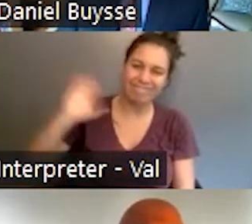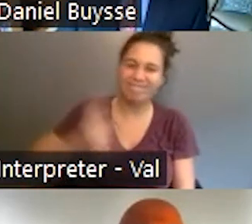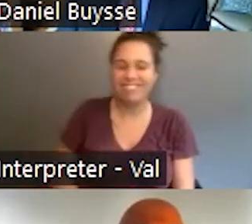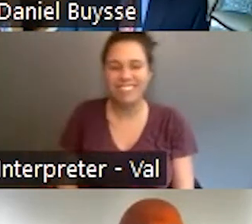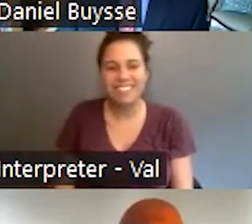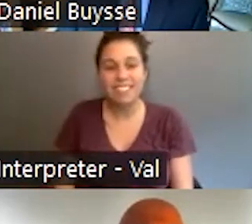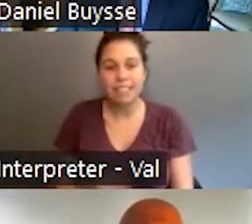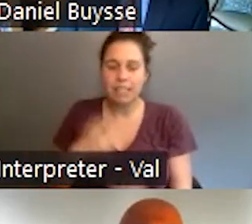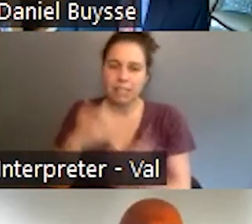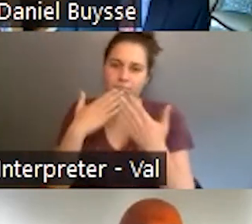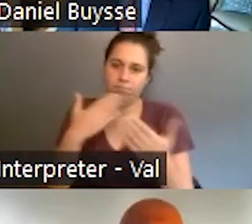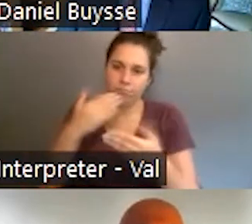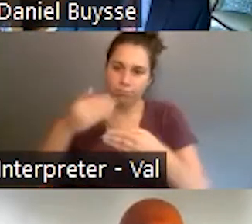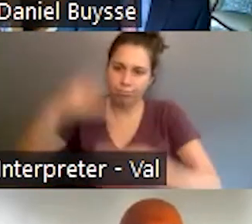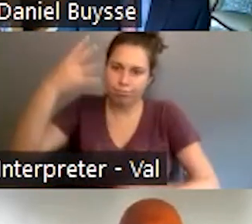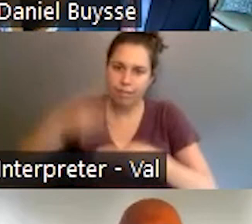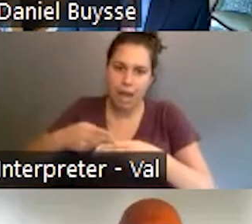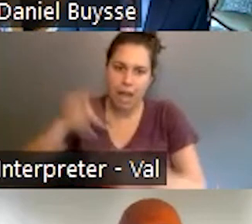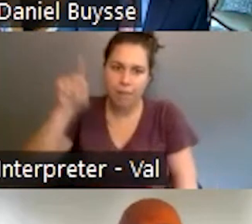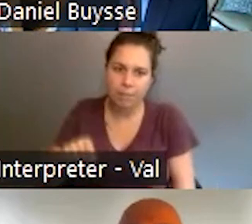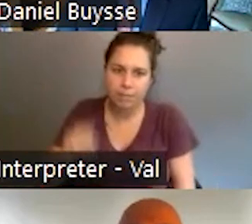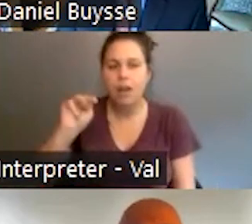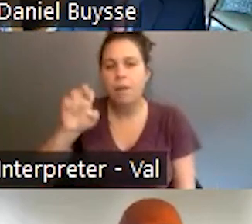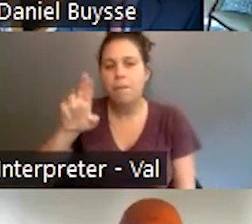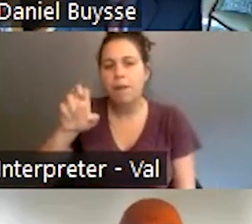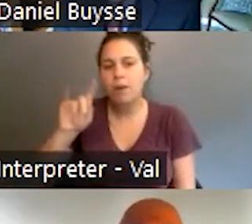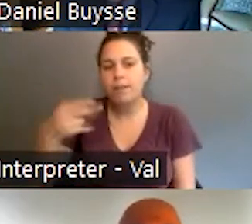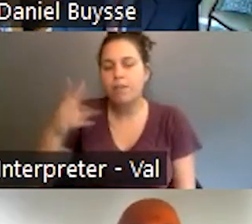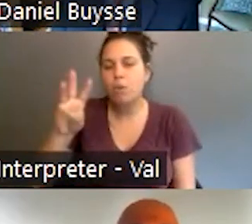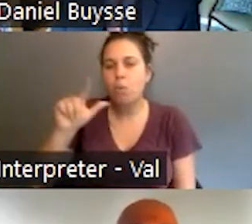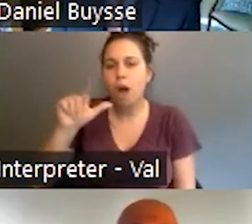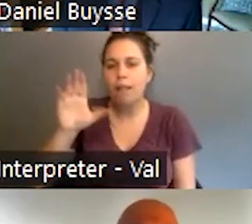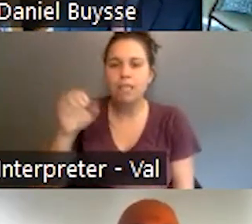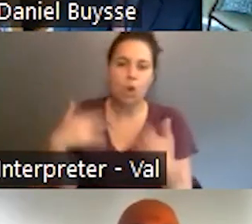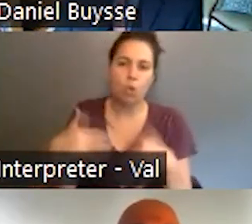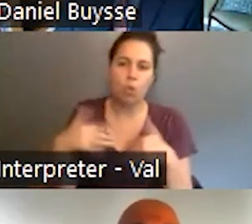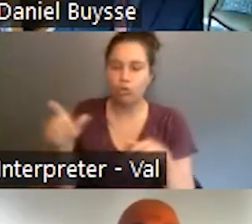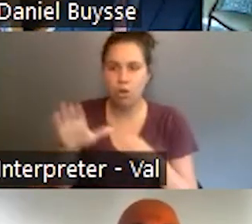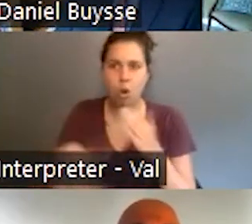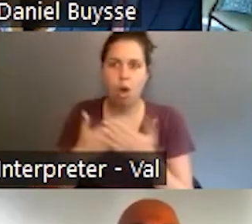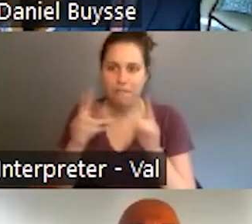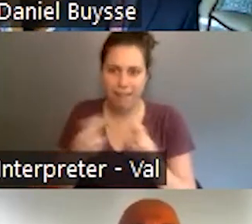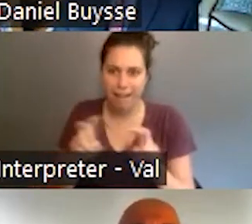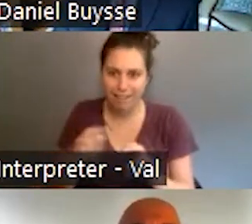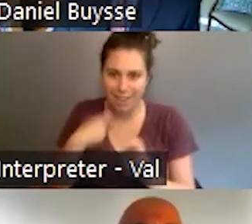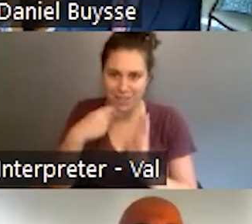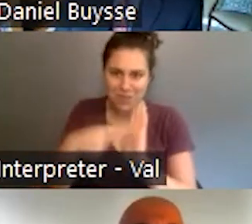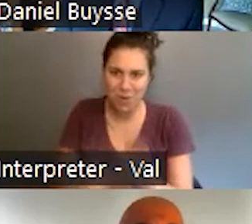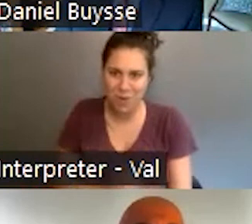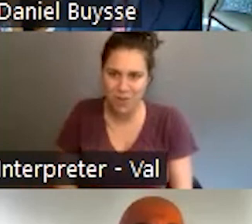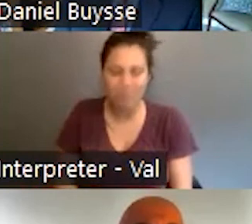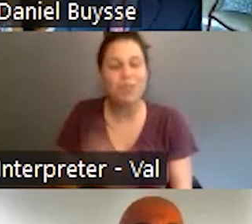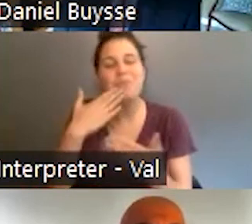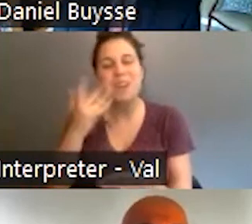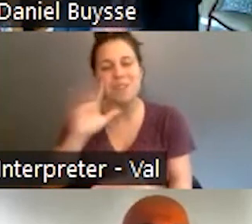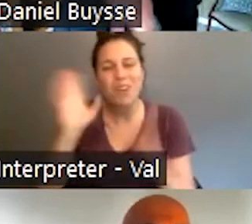to these works, especially Meredith Wallace, who essentially conducted all of the analyses that I've shown you today. So thank you for your